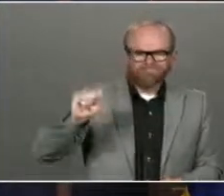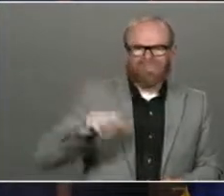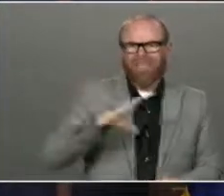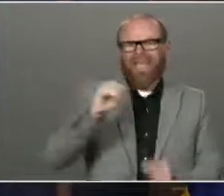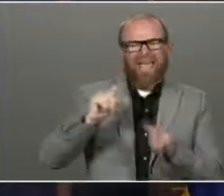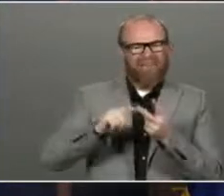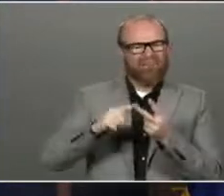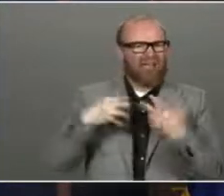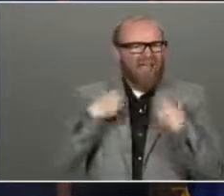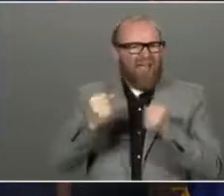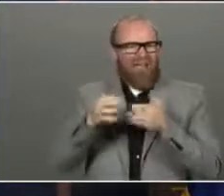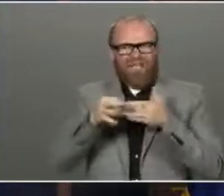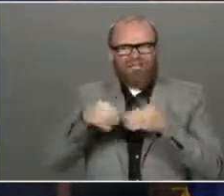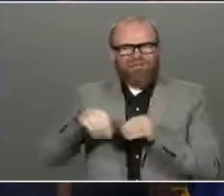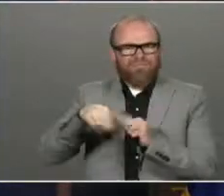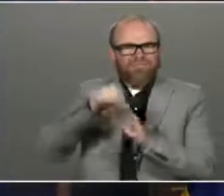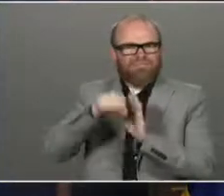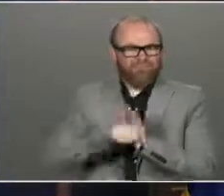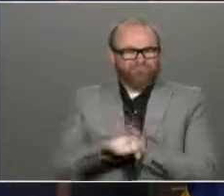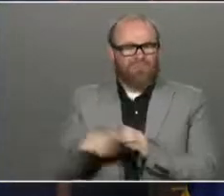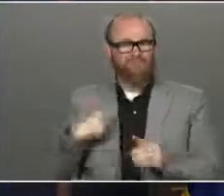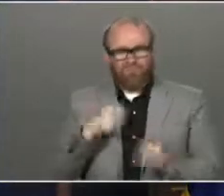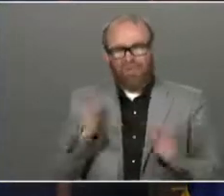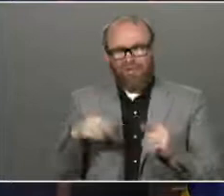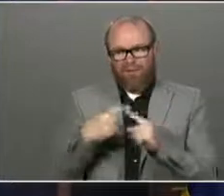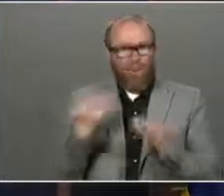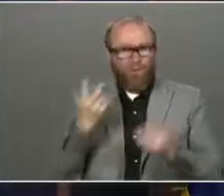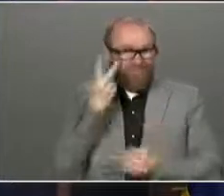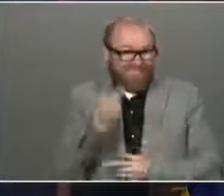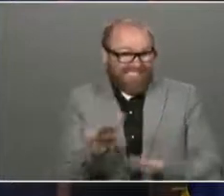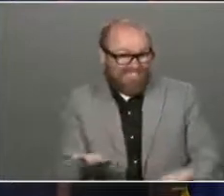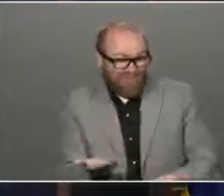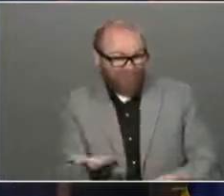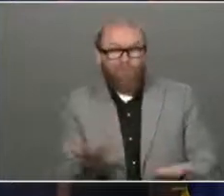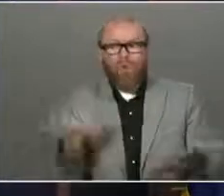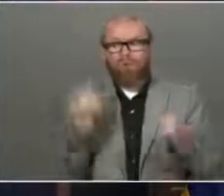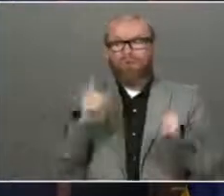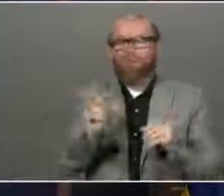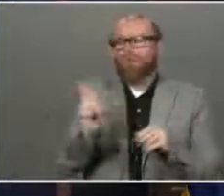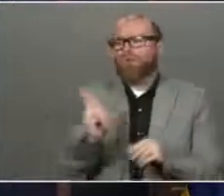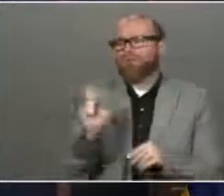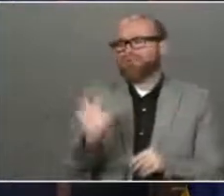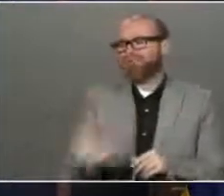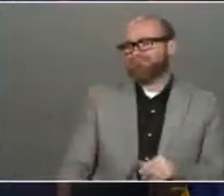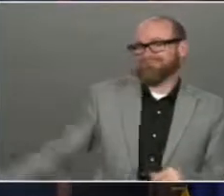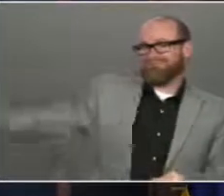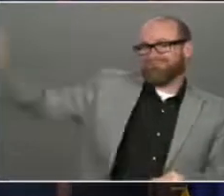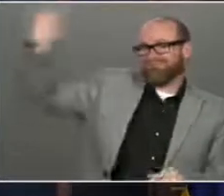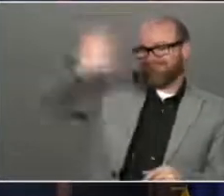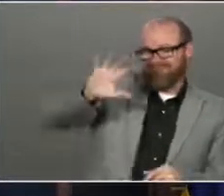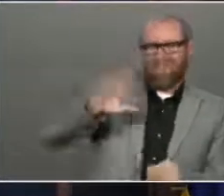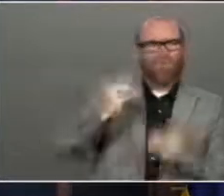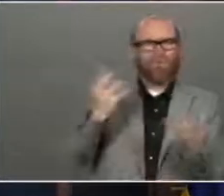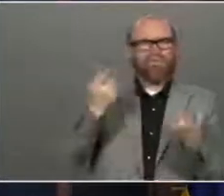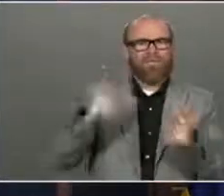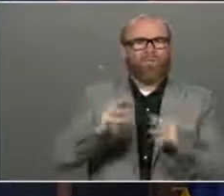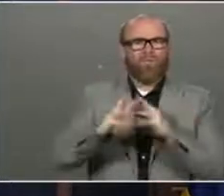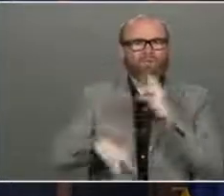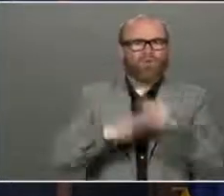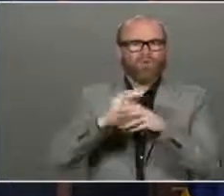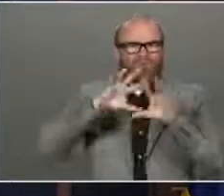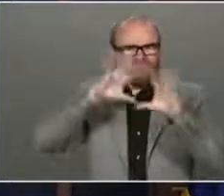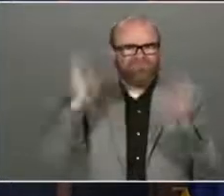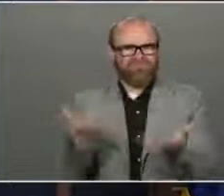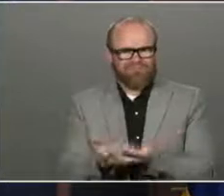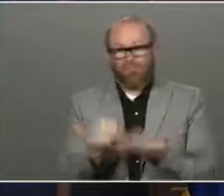state. We talk about what we're seeing across the country and across the world, and what we're seeing here internally. So as you know, we're in this